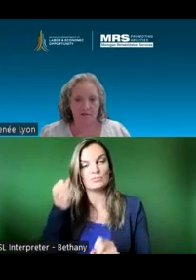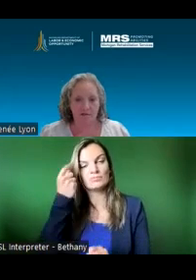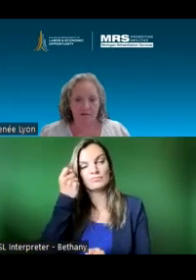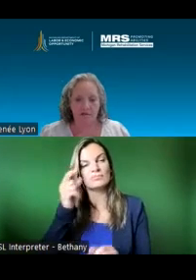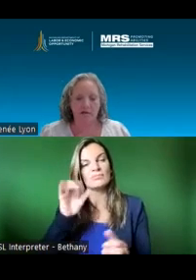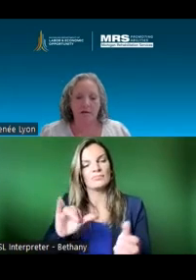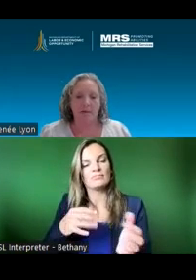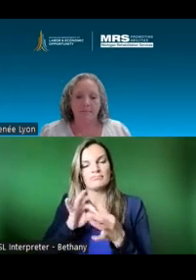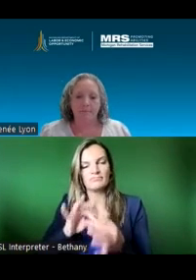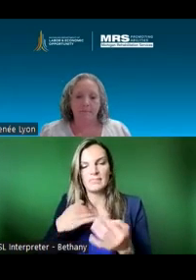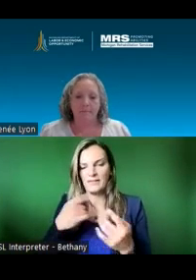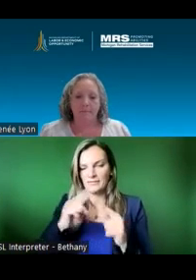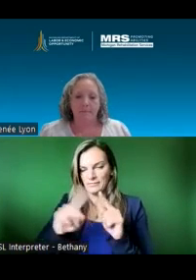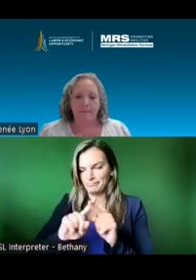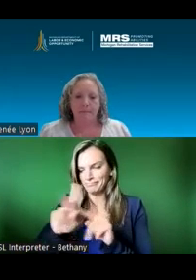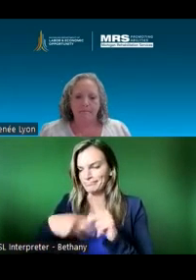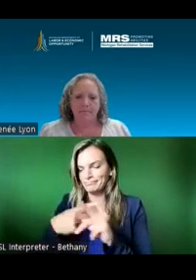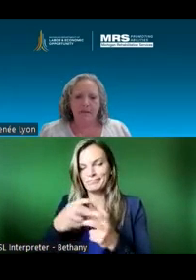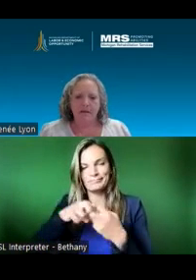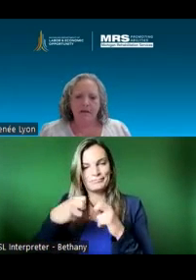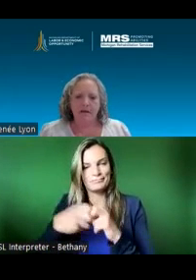wrists.